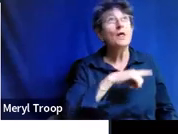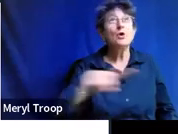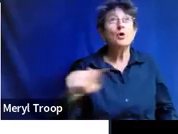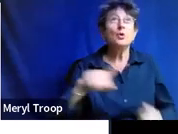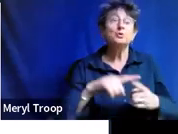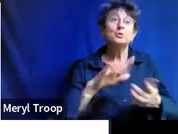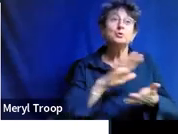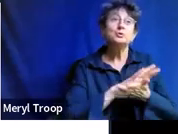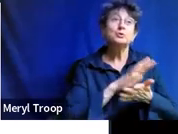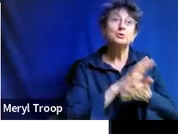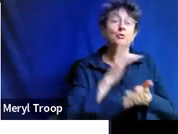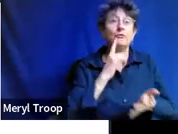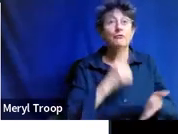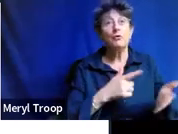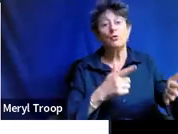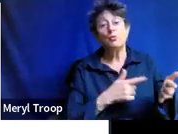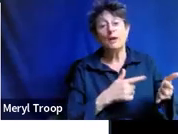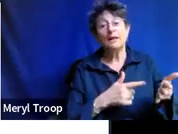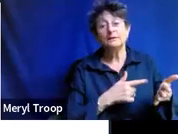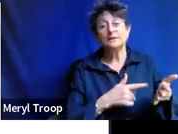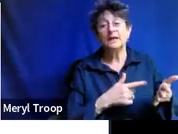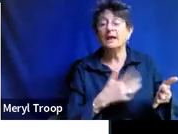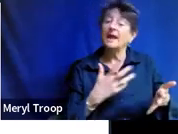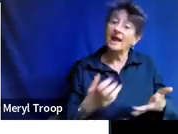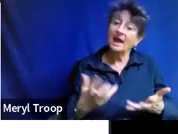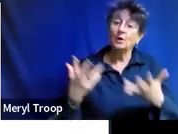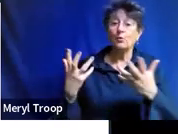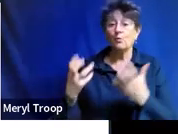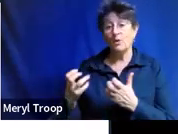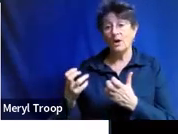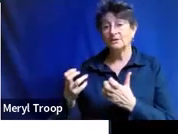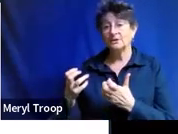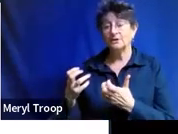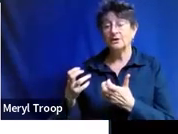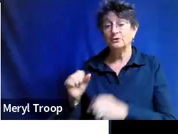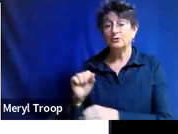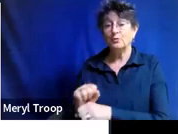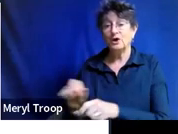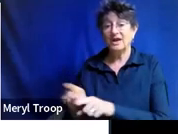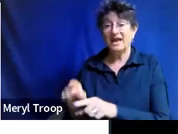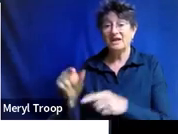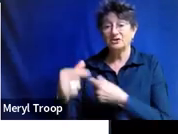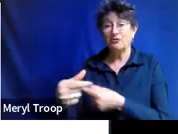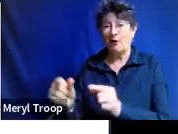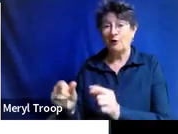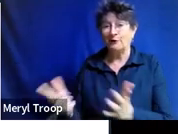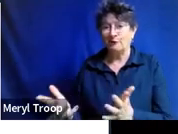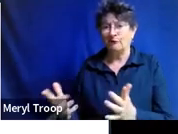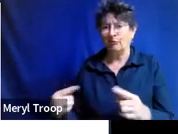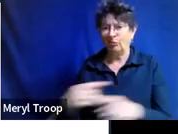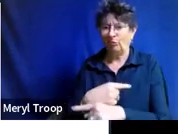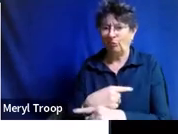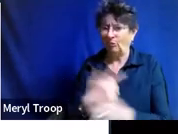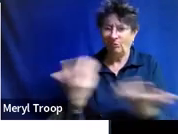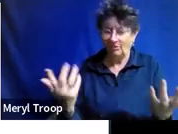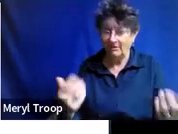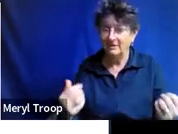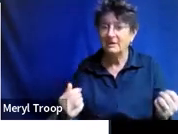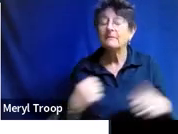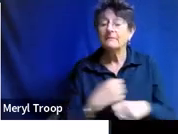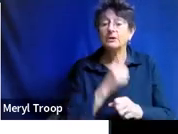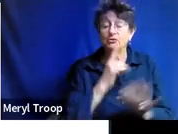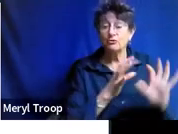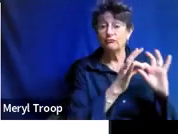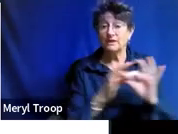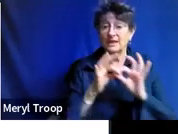for welding and wants to be employed as a gardener. You don't want to, you know, make sure that they are related